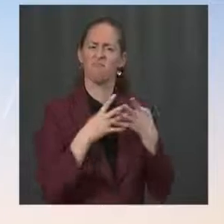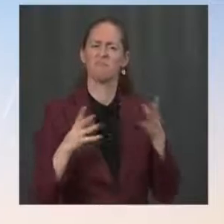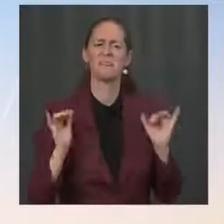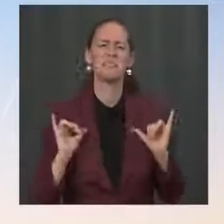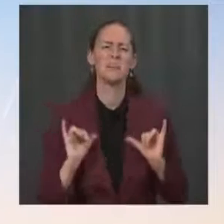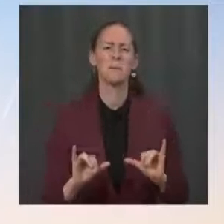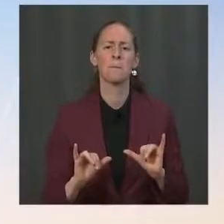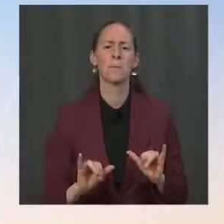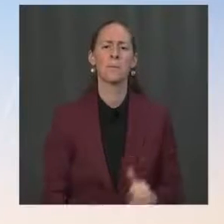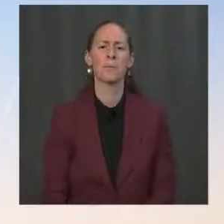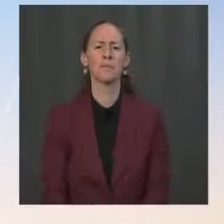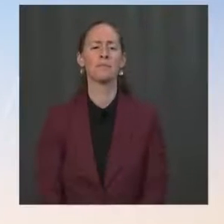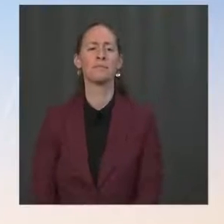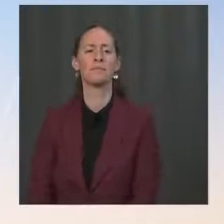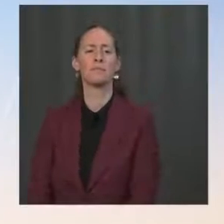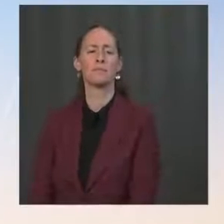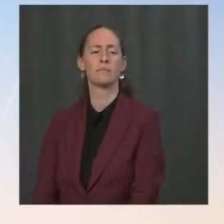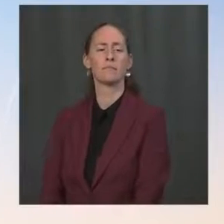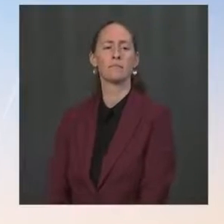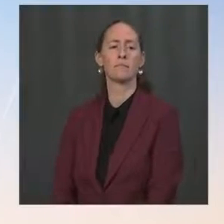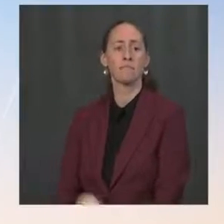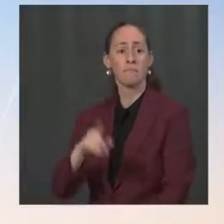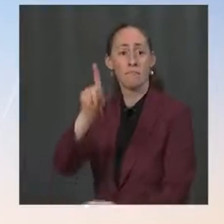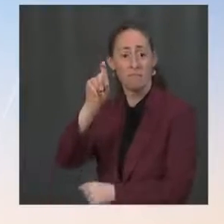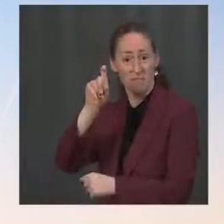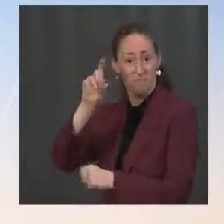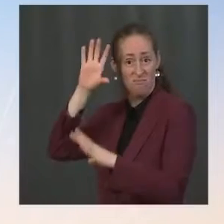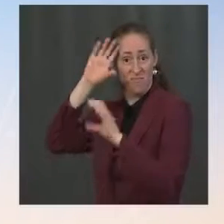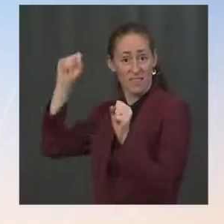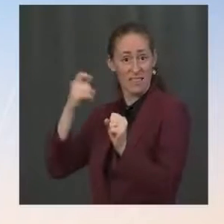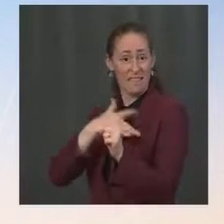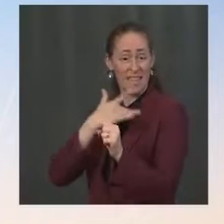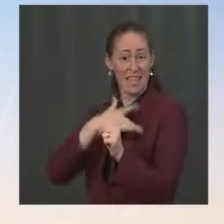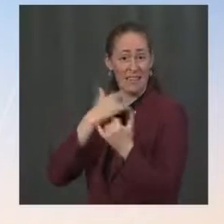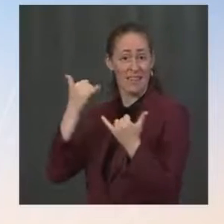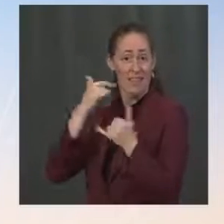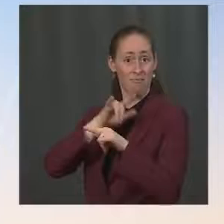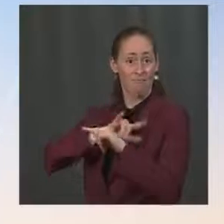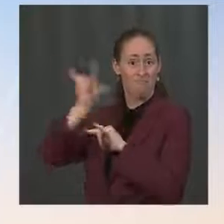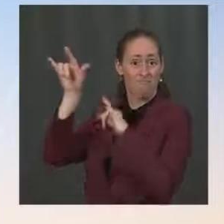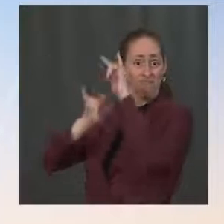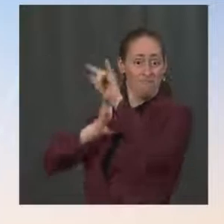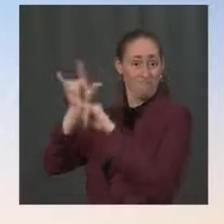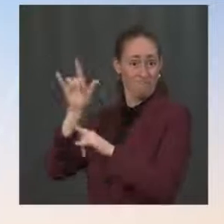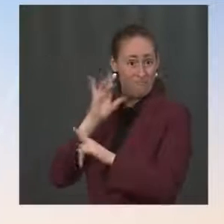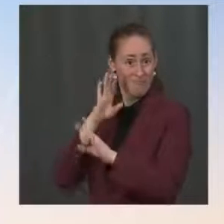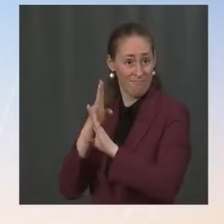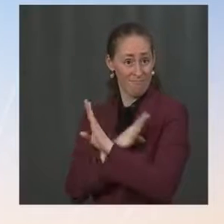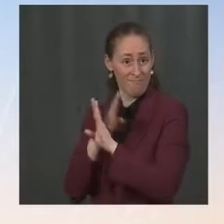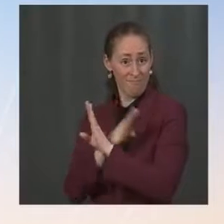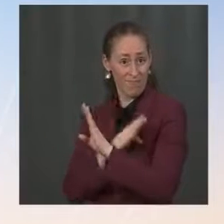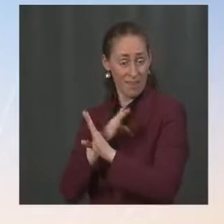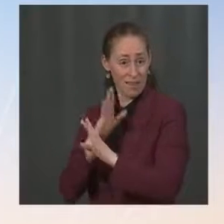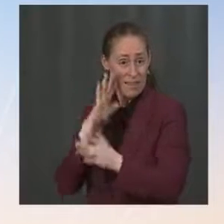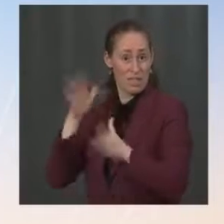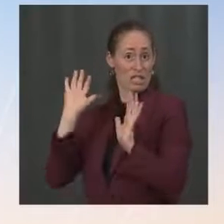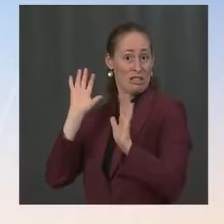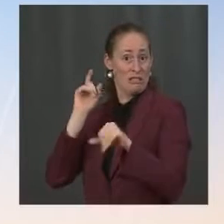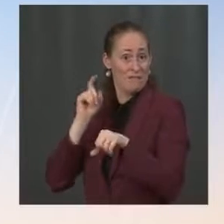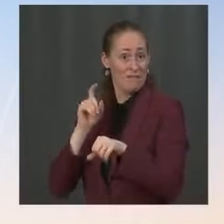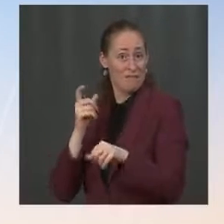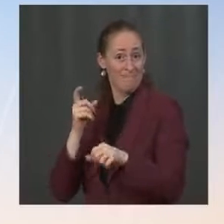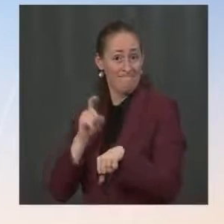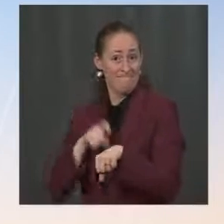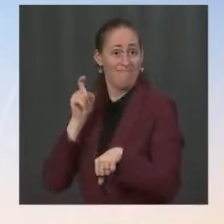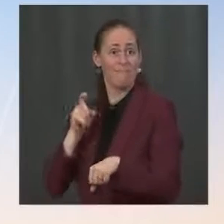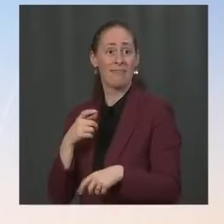flights of mass evacuations will end before the actual 31st? I'm not going to get into an operational timeline of when the